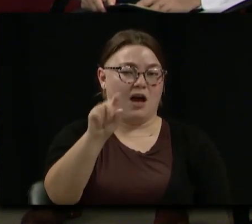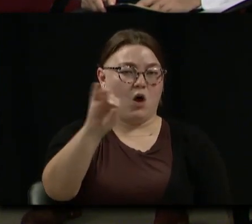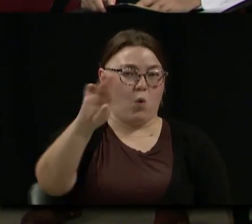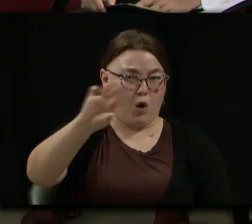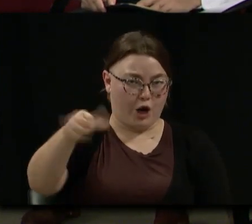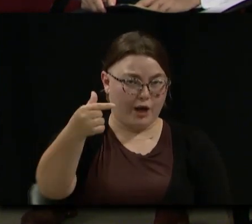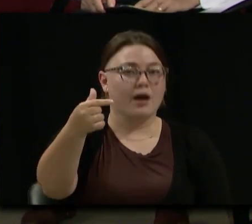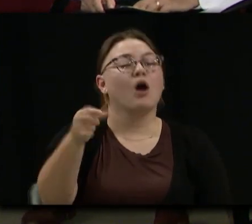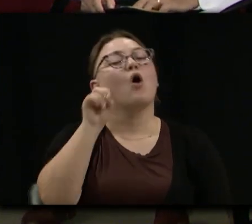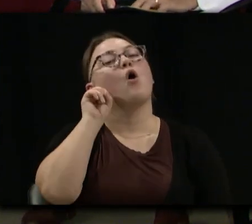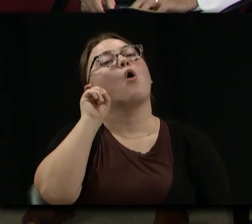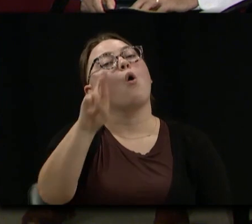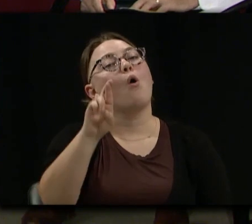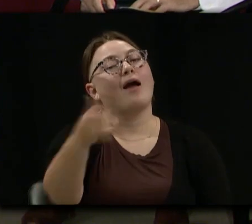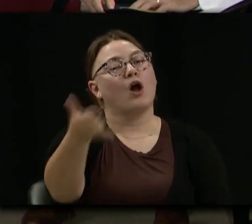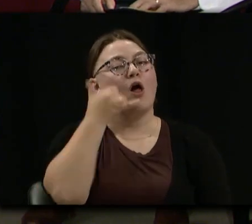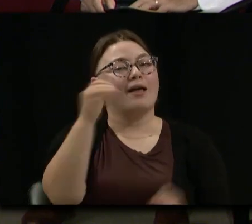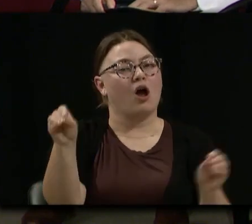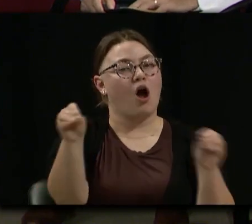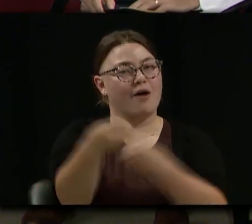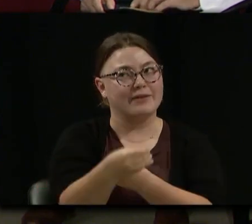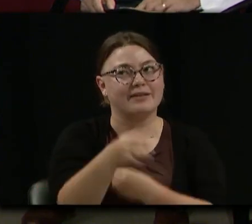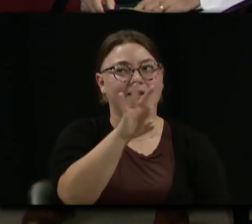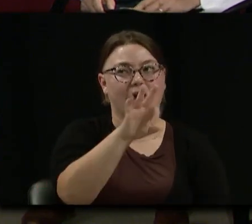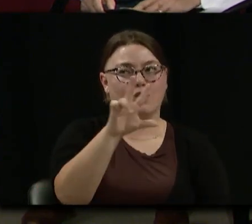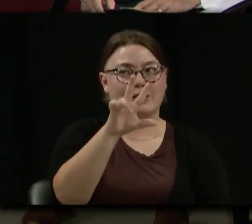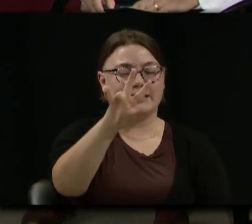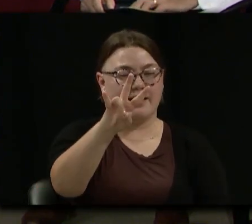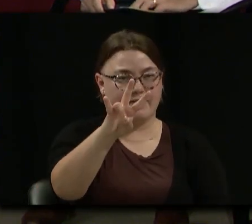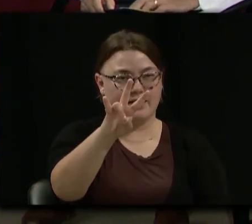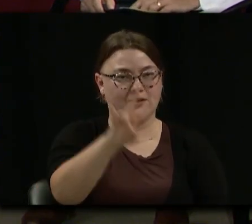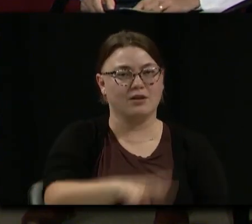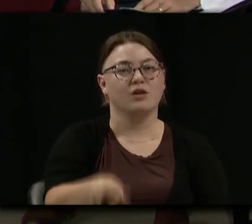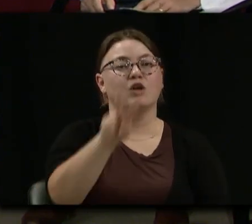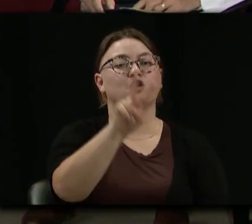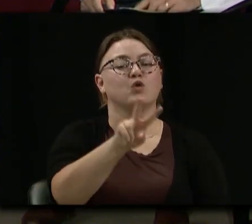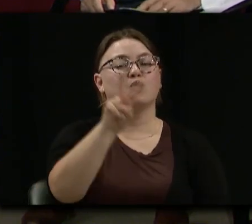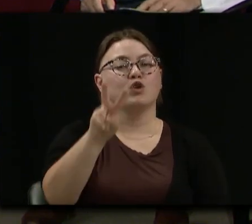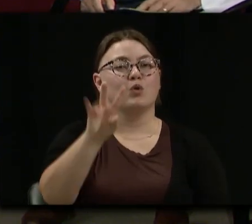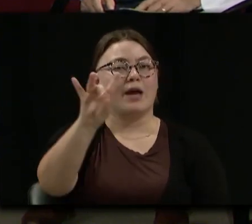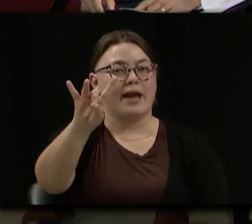league@lwvdayton.org. Or calling the office. The number there is